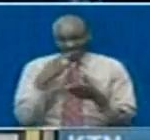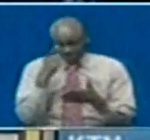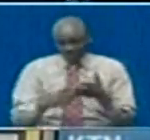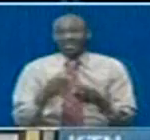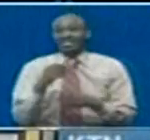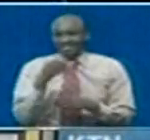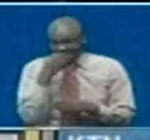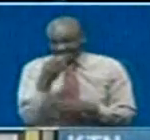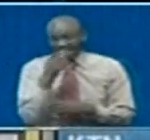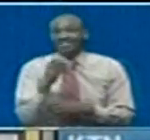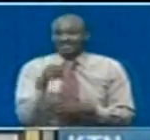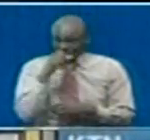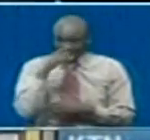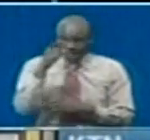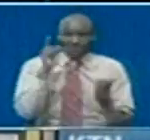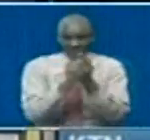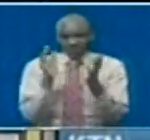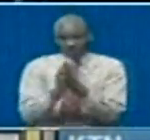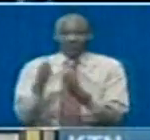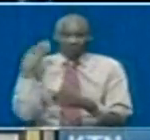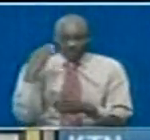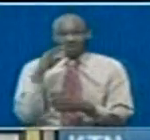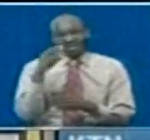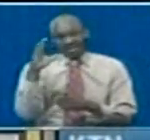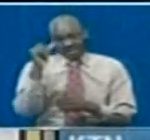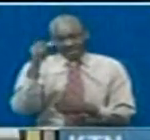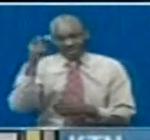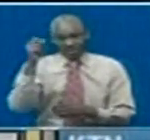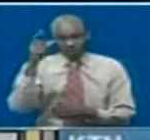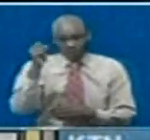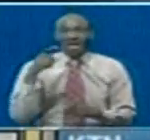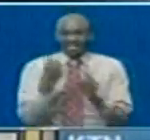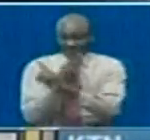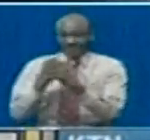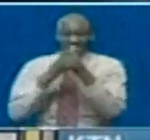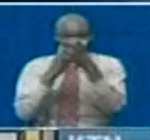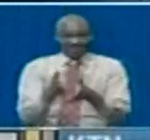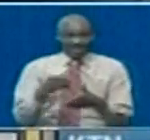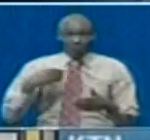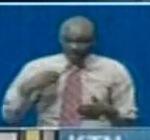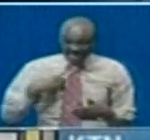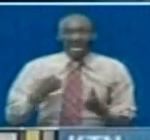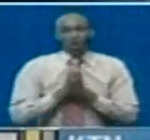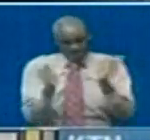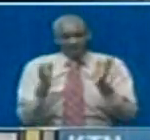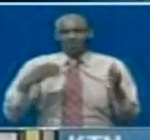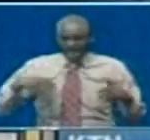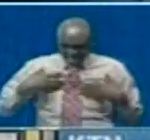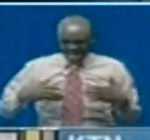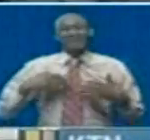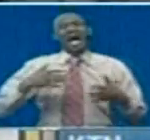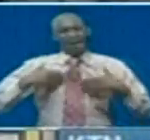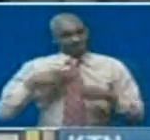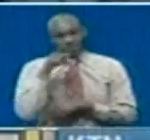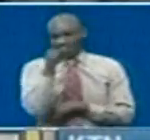dinner reception where he would meet former U.S. President Bill Clinton and other leaders. We are genuinely very excited